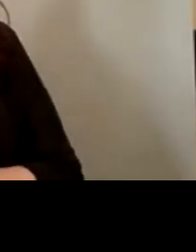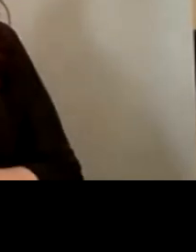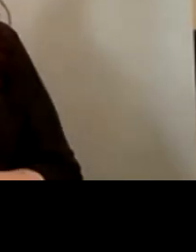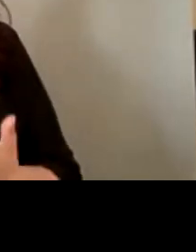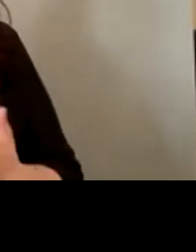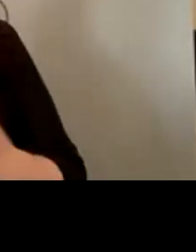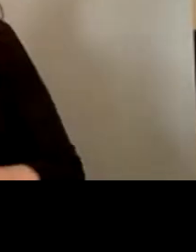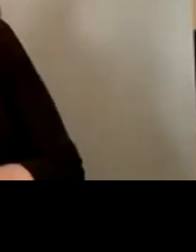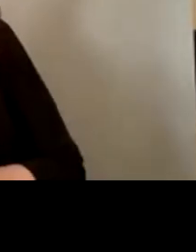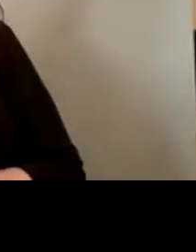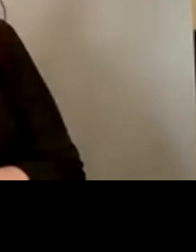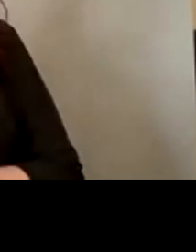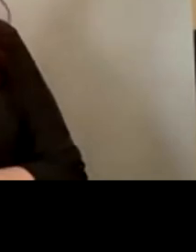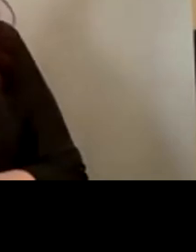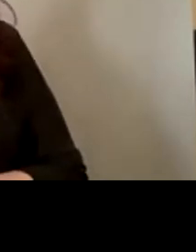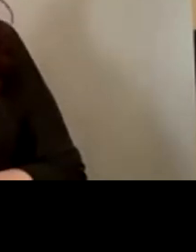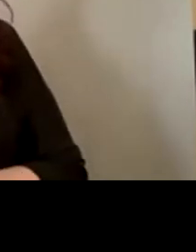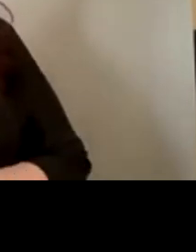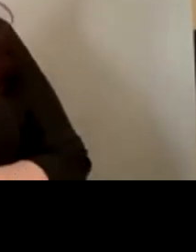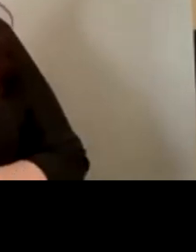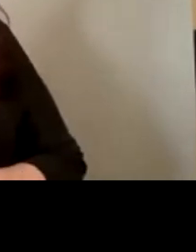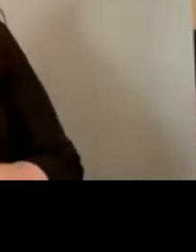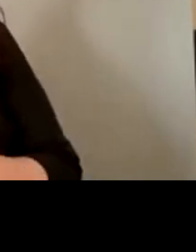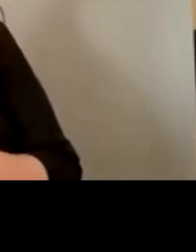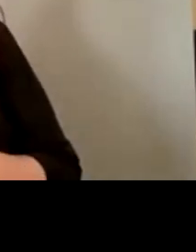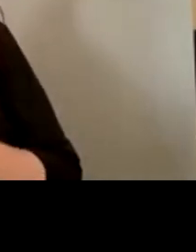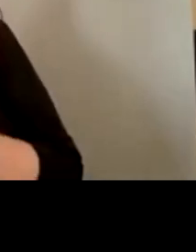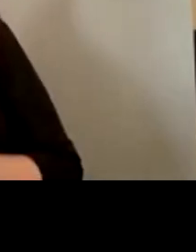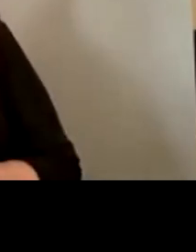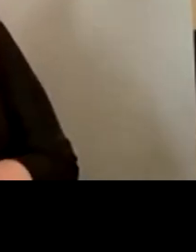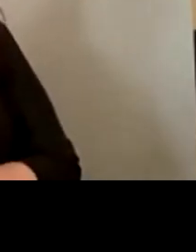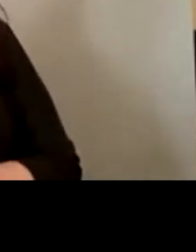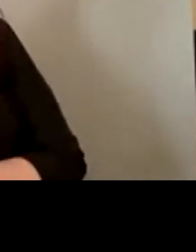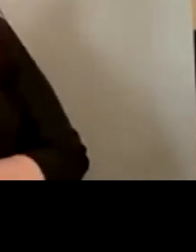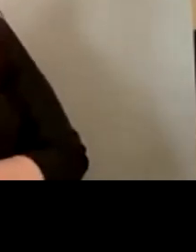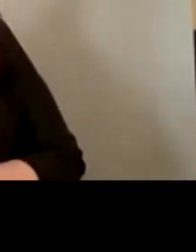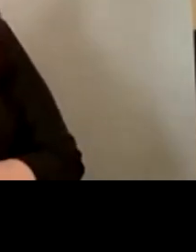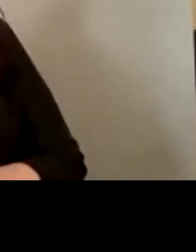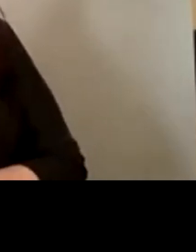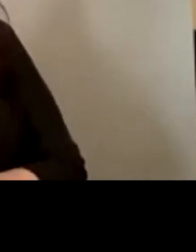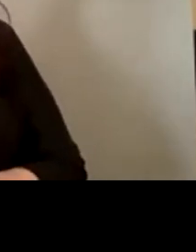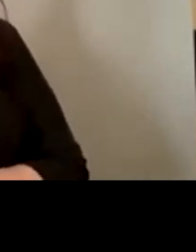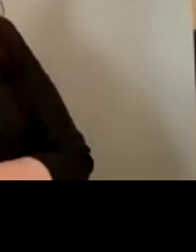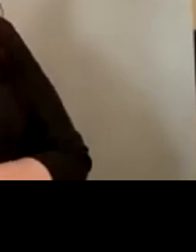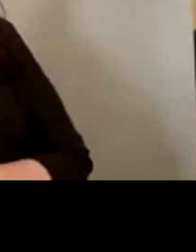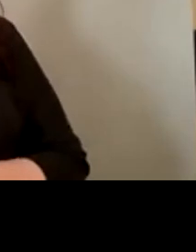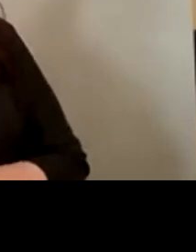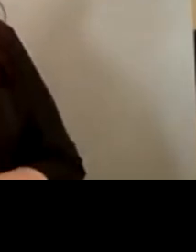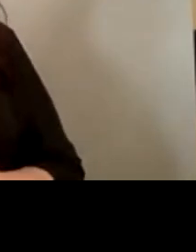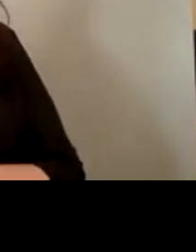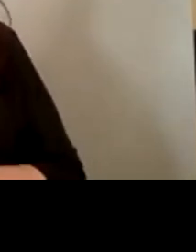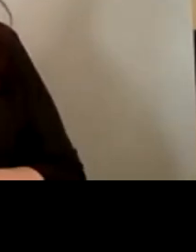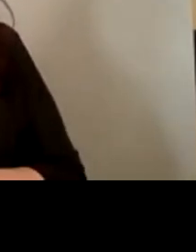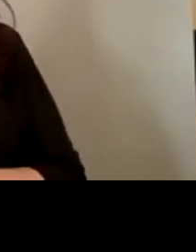bottom of the screen which you can see reactions and you can raise your hand and if you put your